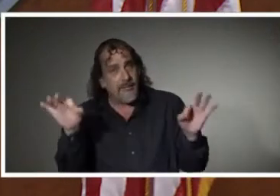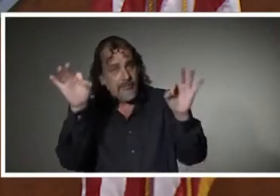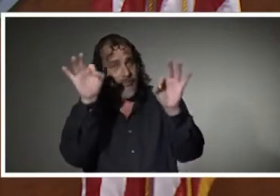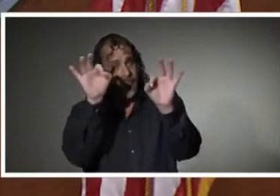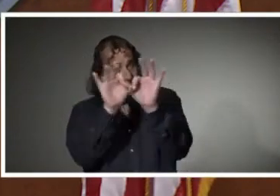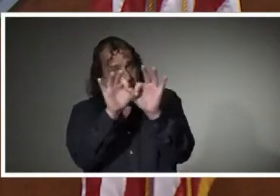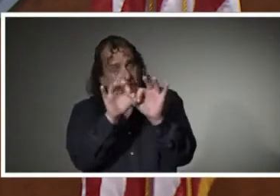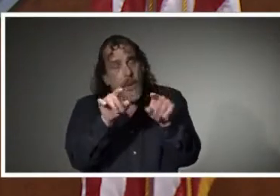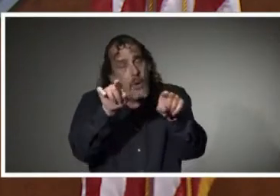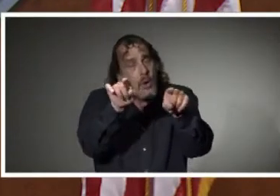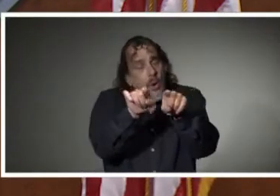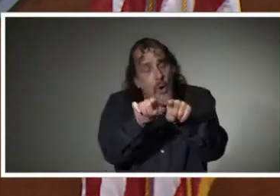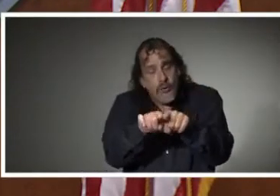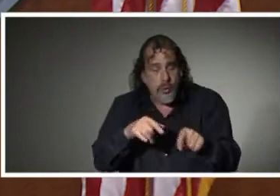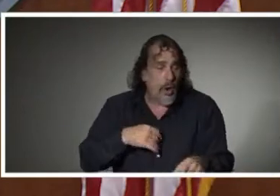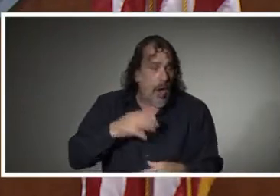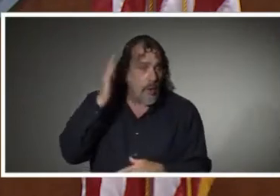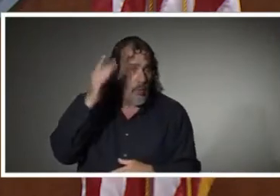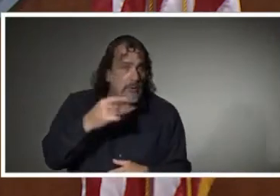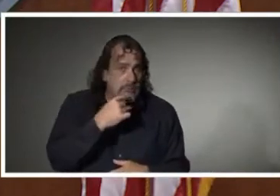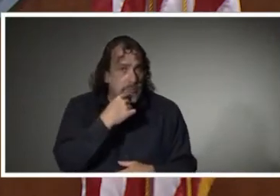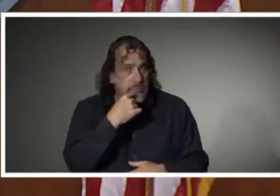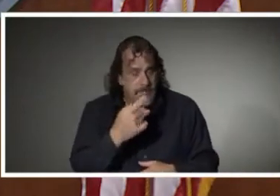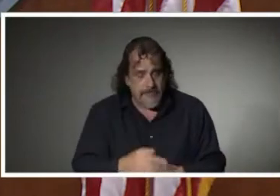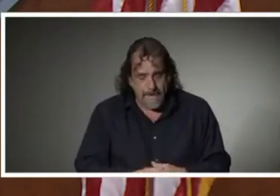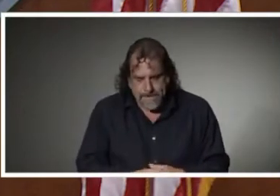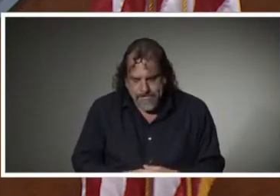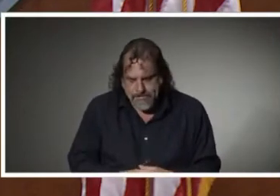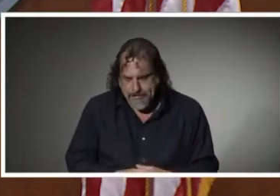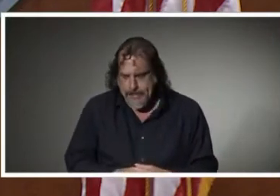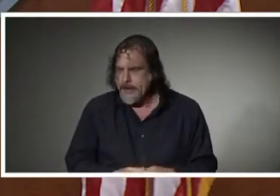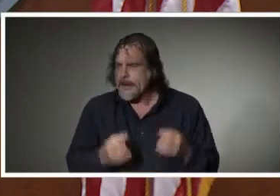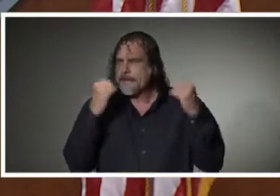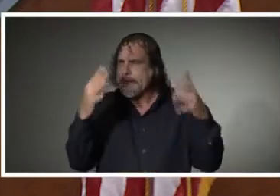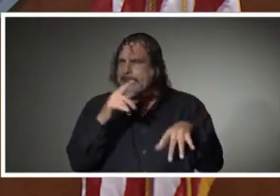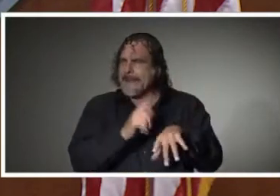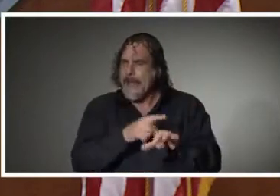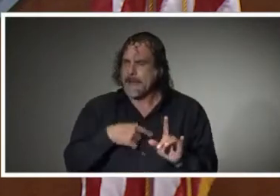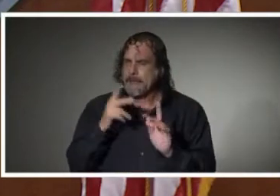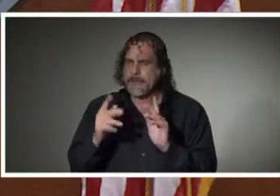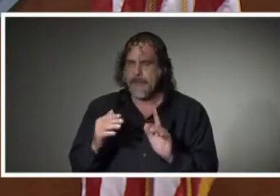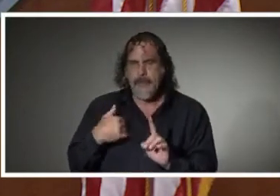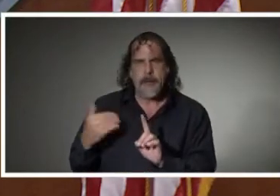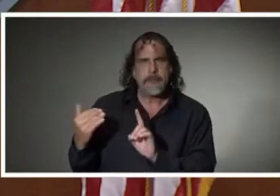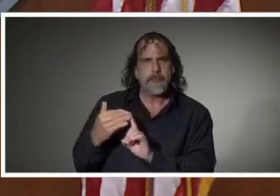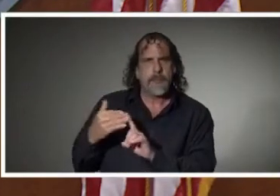thing I will say is, you know, I'm often reminded, and we talk about it often in